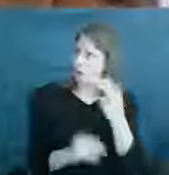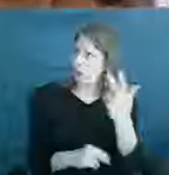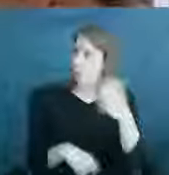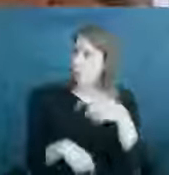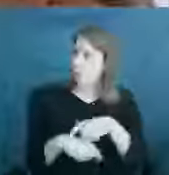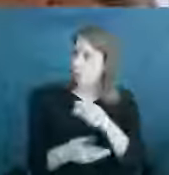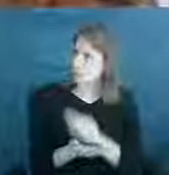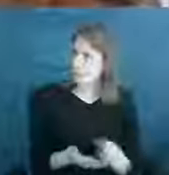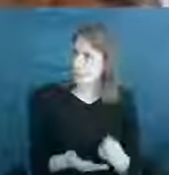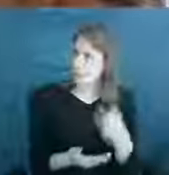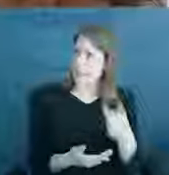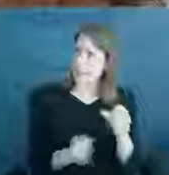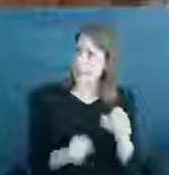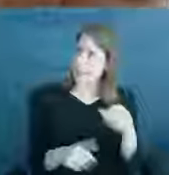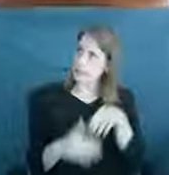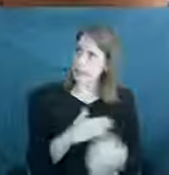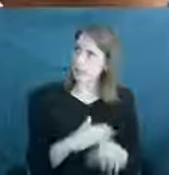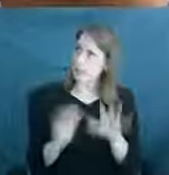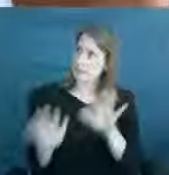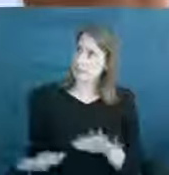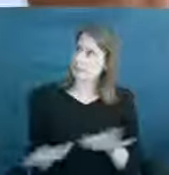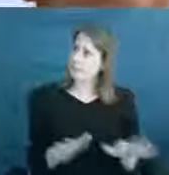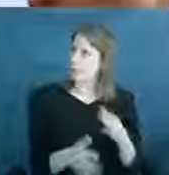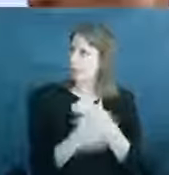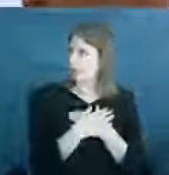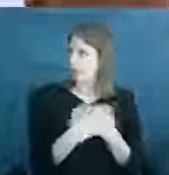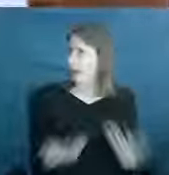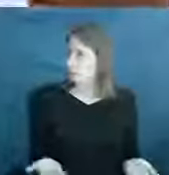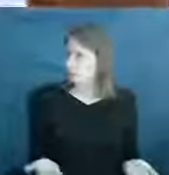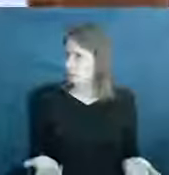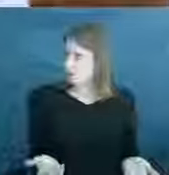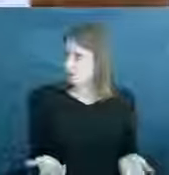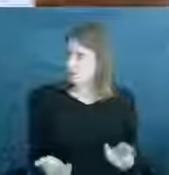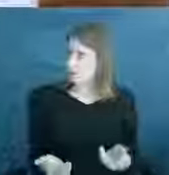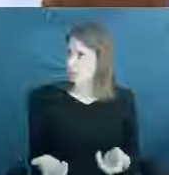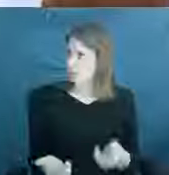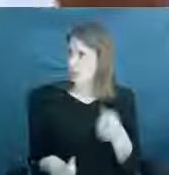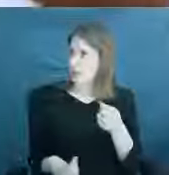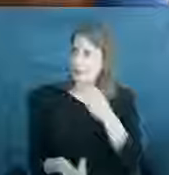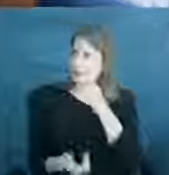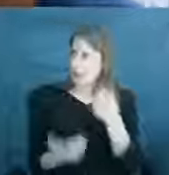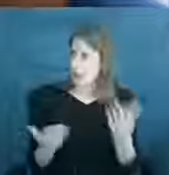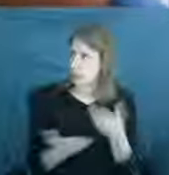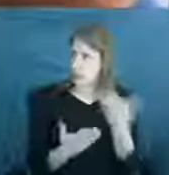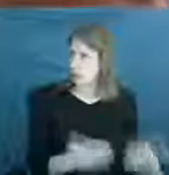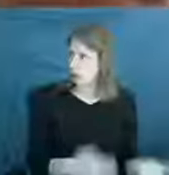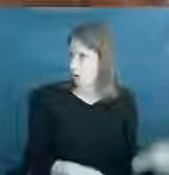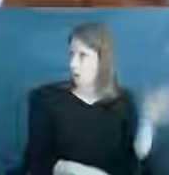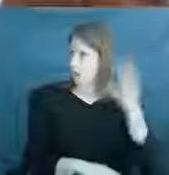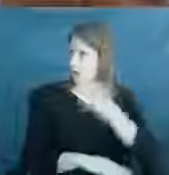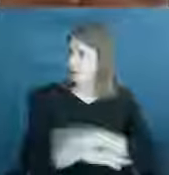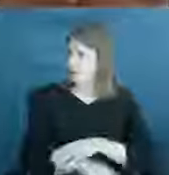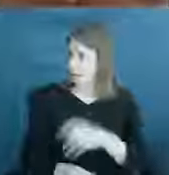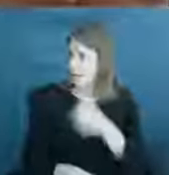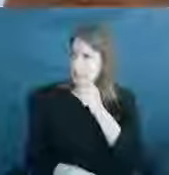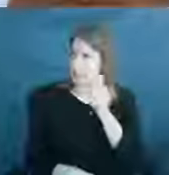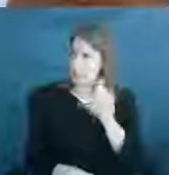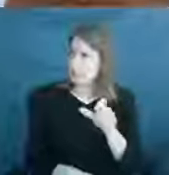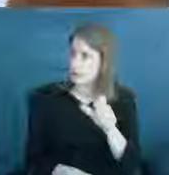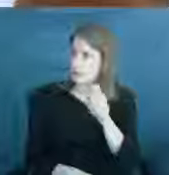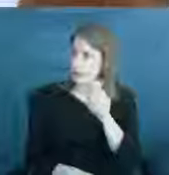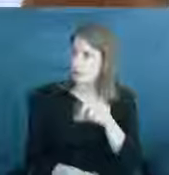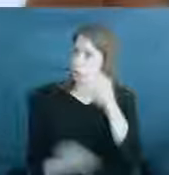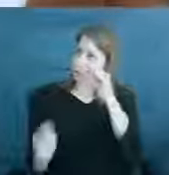doesn't he? Well, he does, because if you've got to remember, he's only teaching 3 lessons a week. Oh, yeah. So he can come in here and relax and switch off